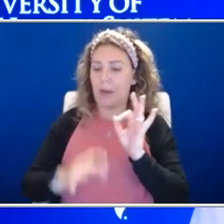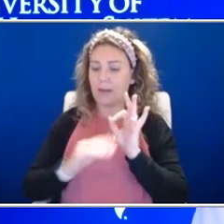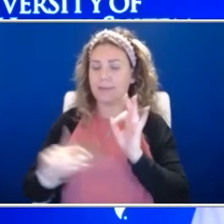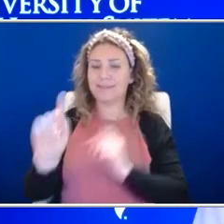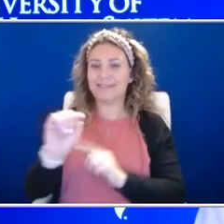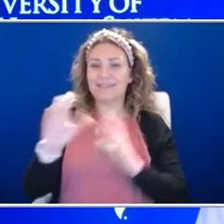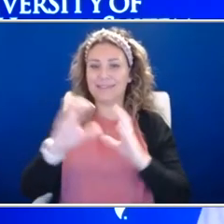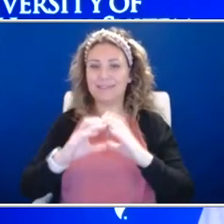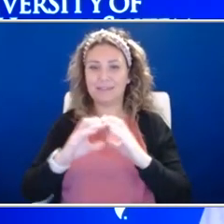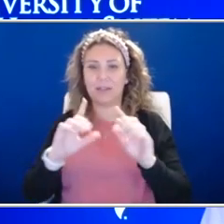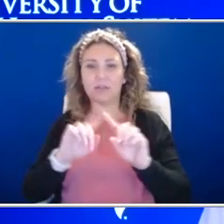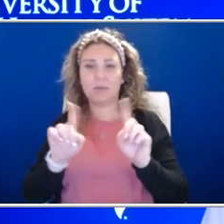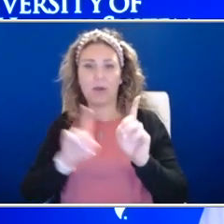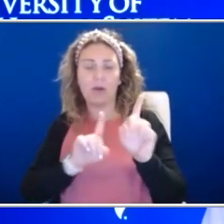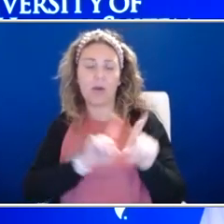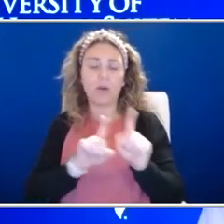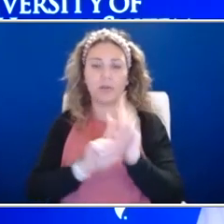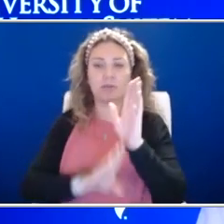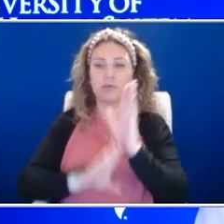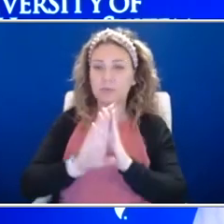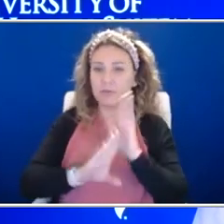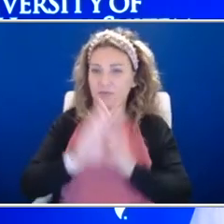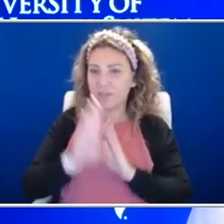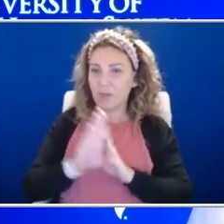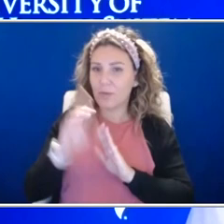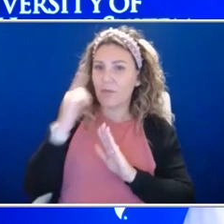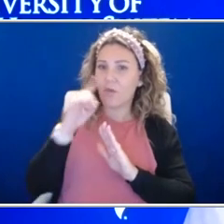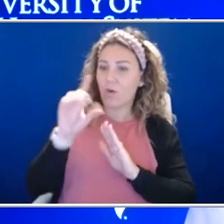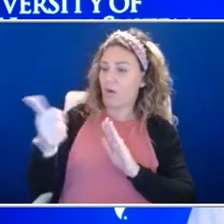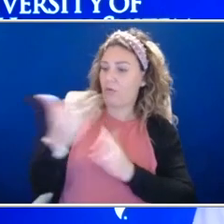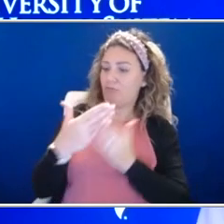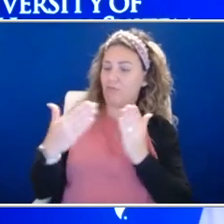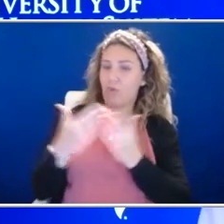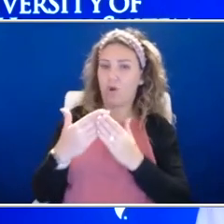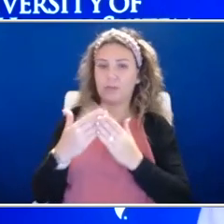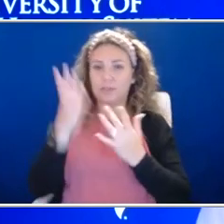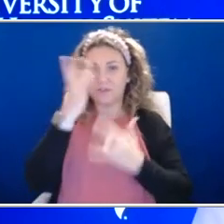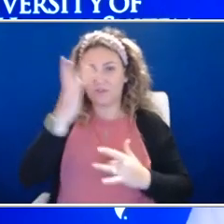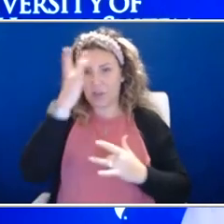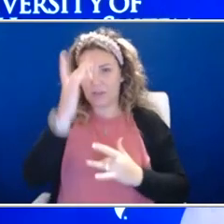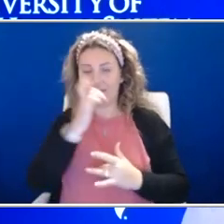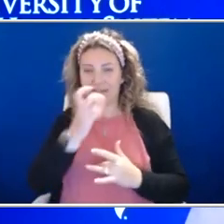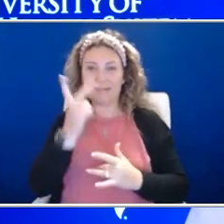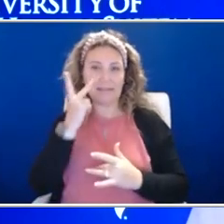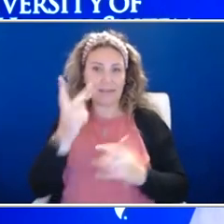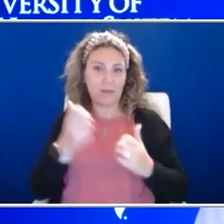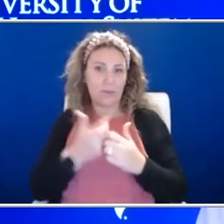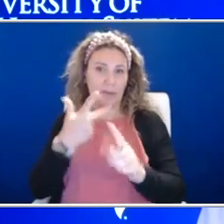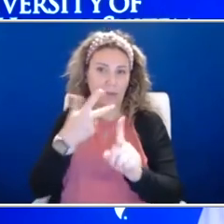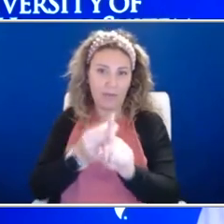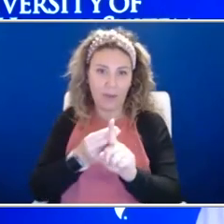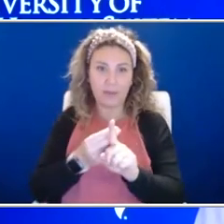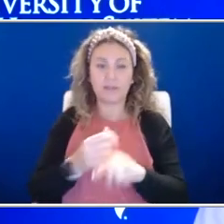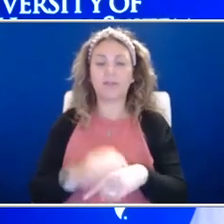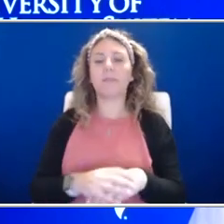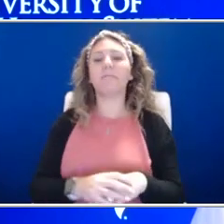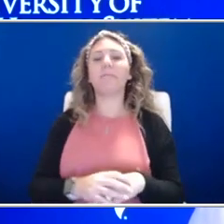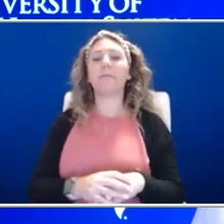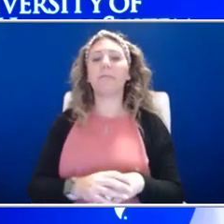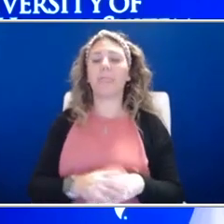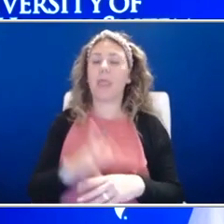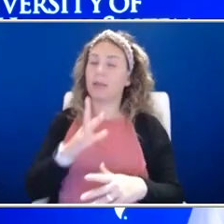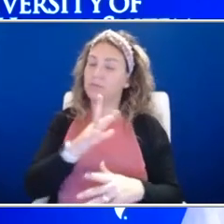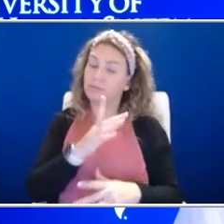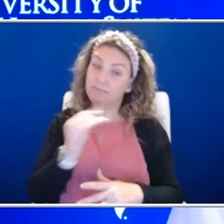developing antibodies and T-cell responses to other parts of the virus that you don't see with the vaccine. And I think it's right on, Steve. You know, you are